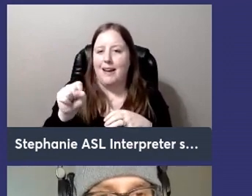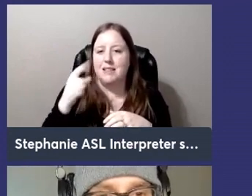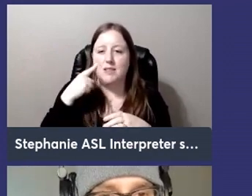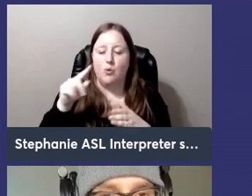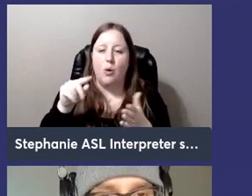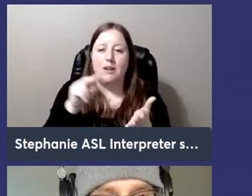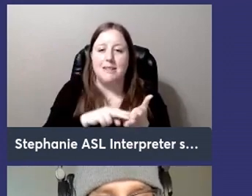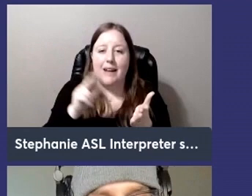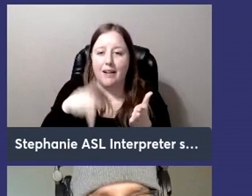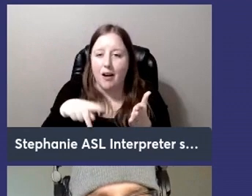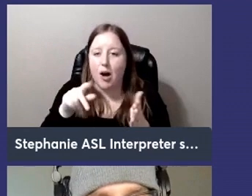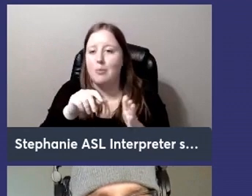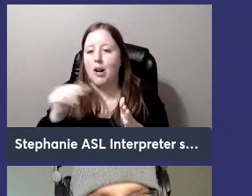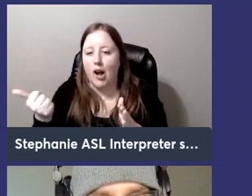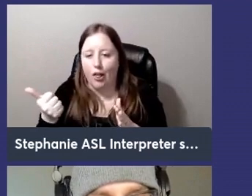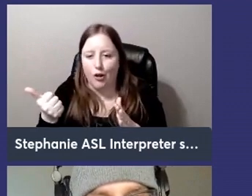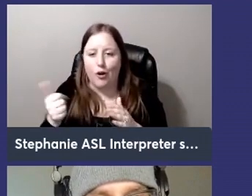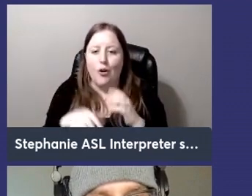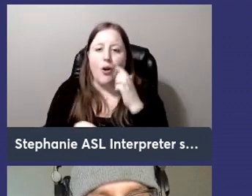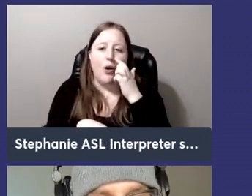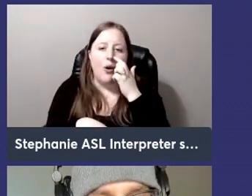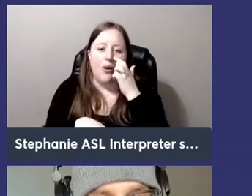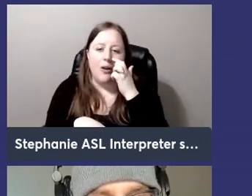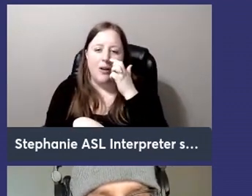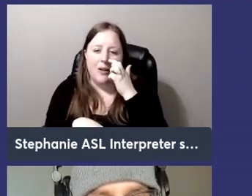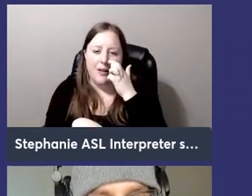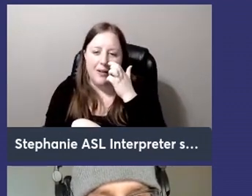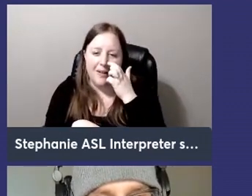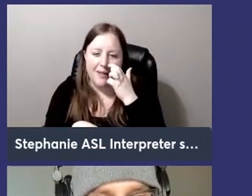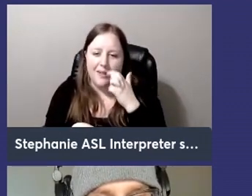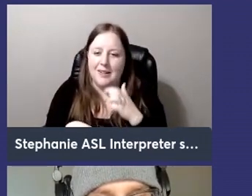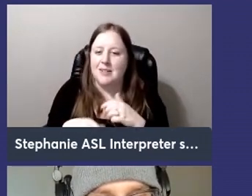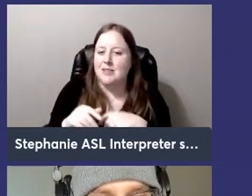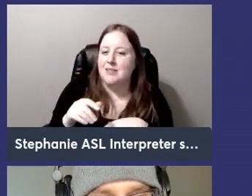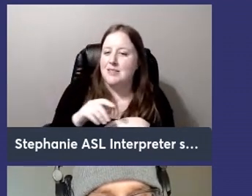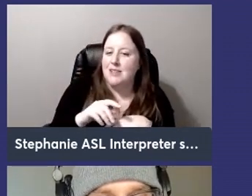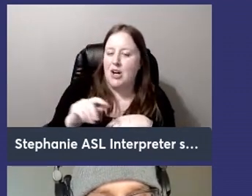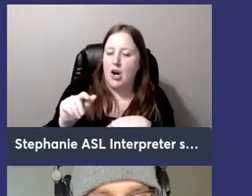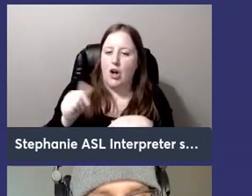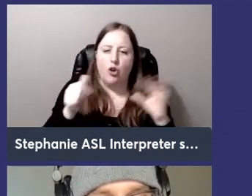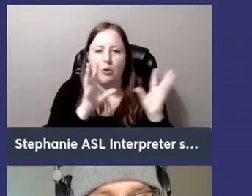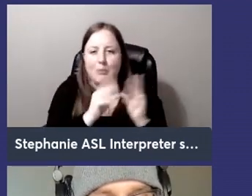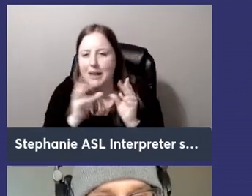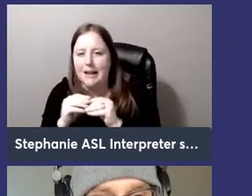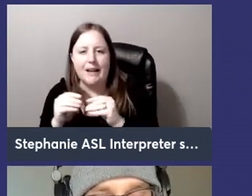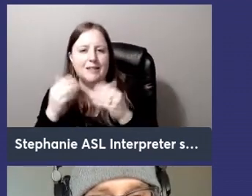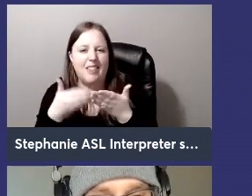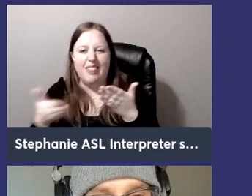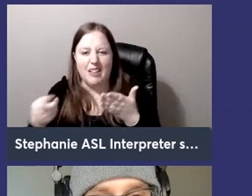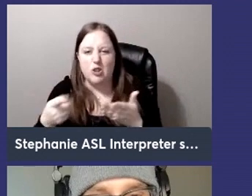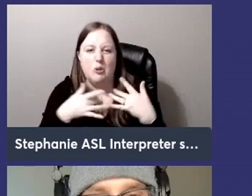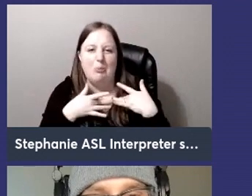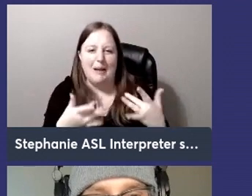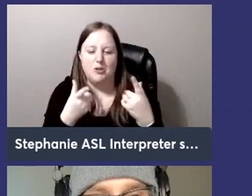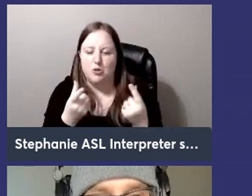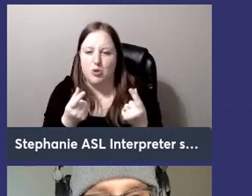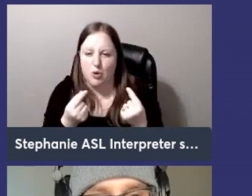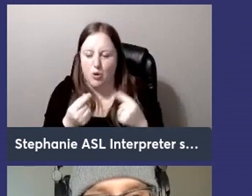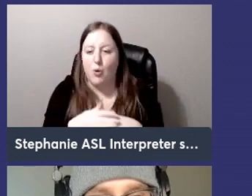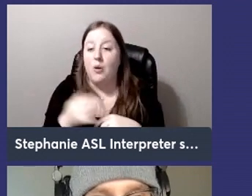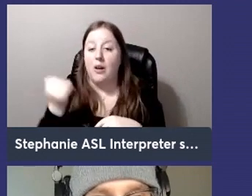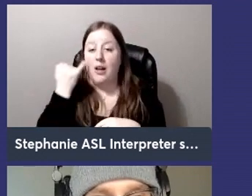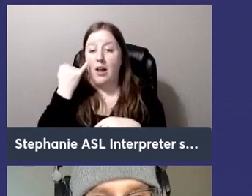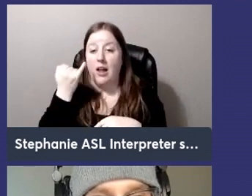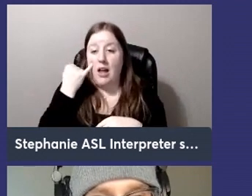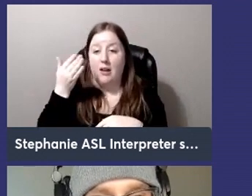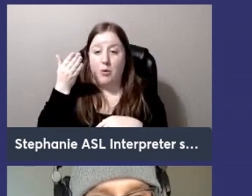engineering rituals, things like that. I like the word rituals. Yeah, things you try to do. If we hop into one of these, this